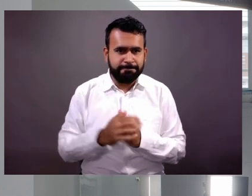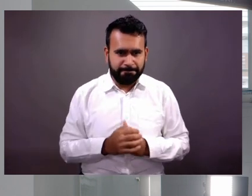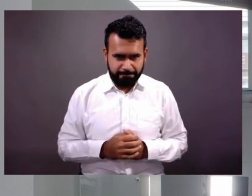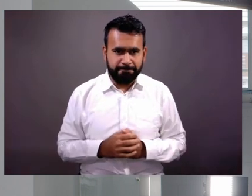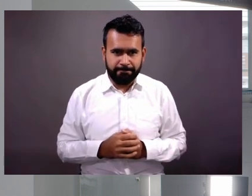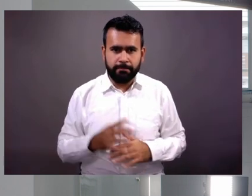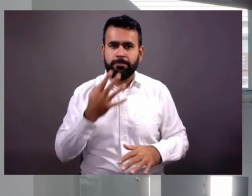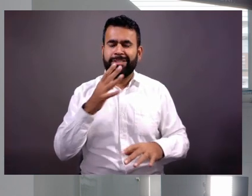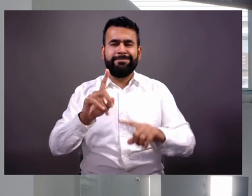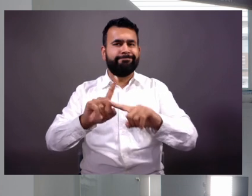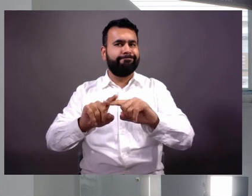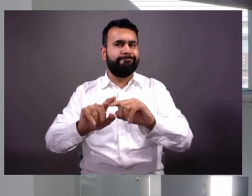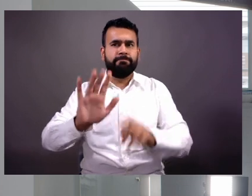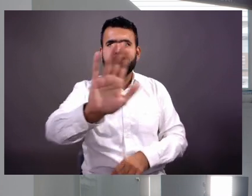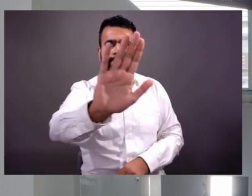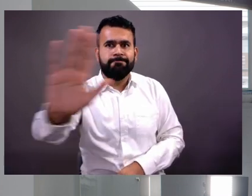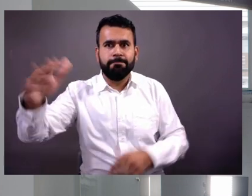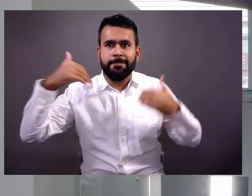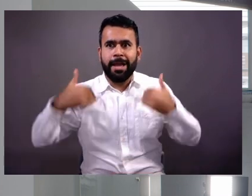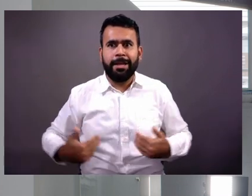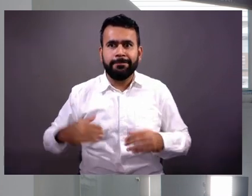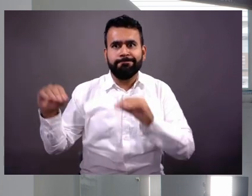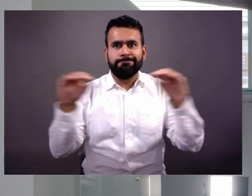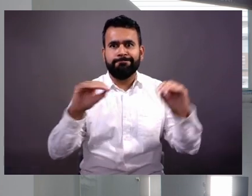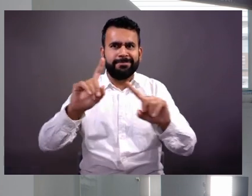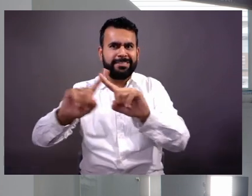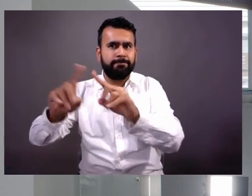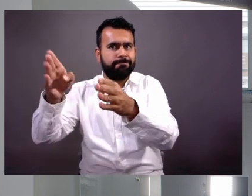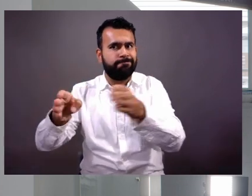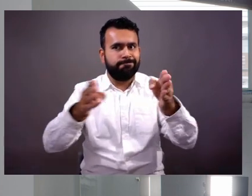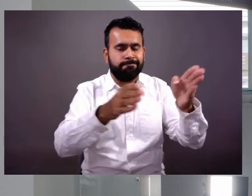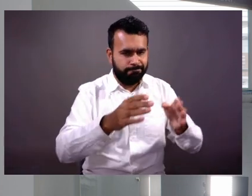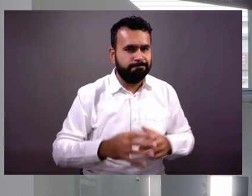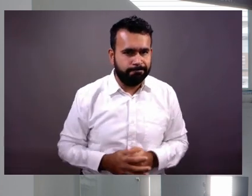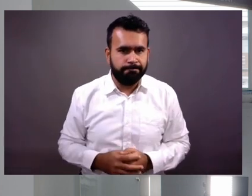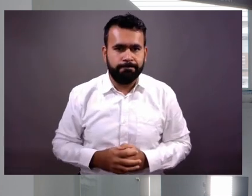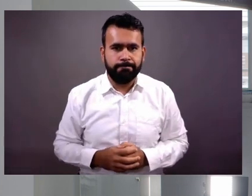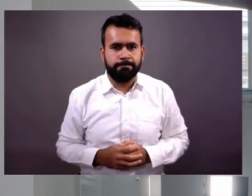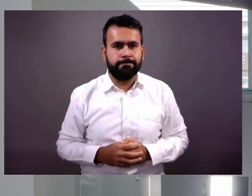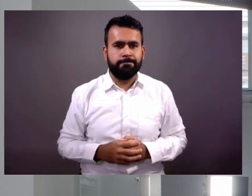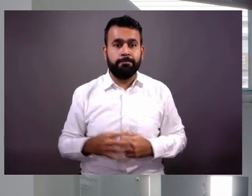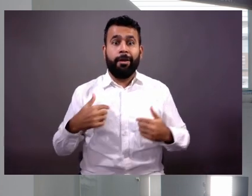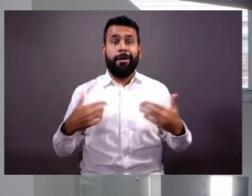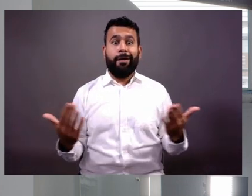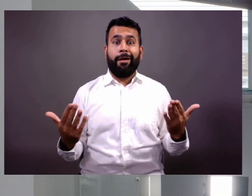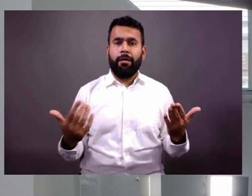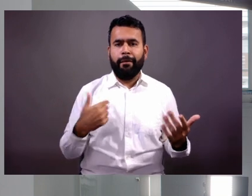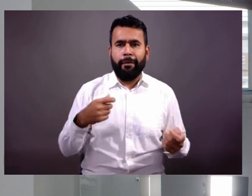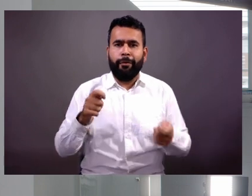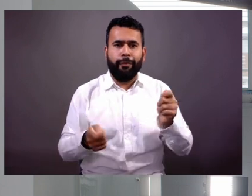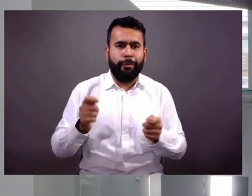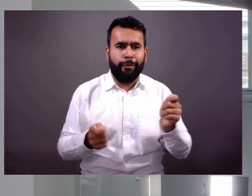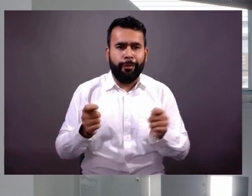moves we don't have to adapt, some we do. So it really just depends on the way your body moves. So remember, if I'm putting my hips out to this way, my chest out